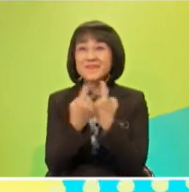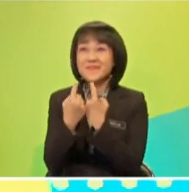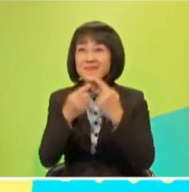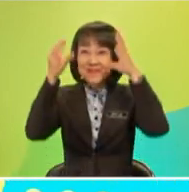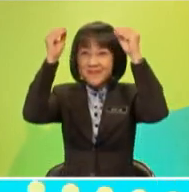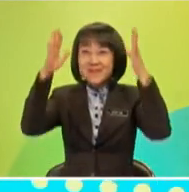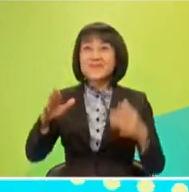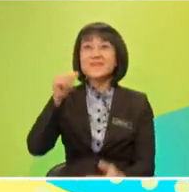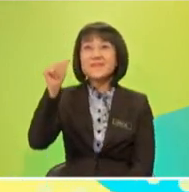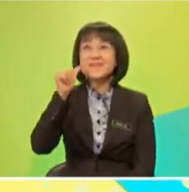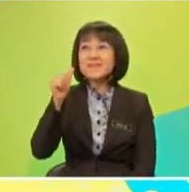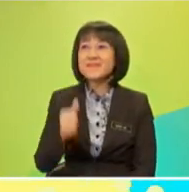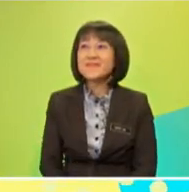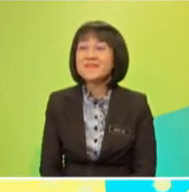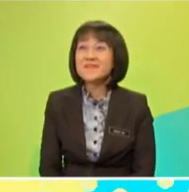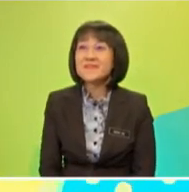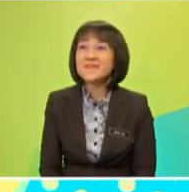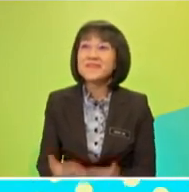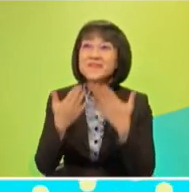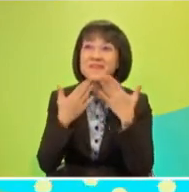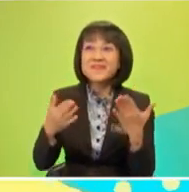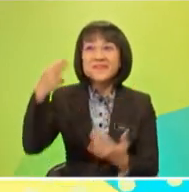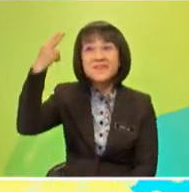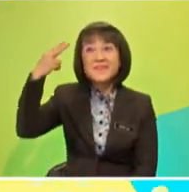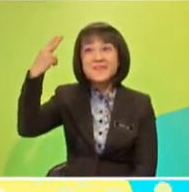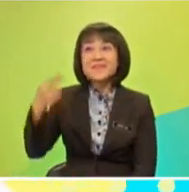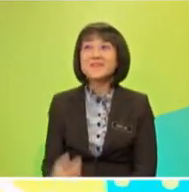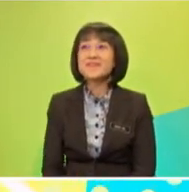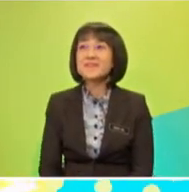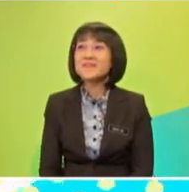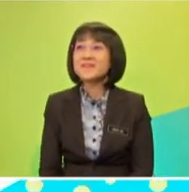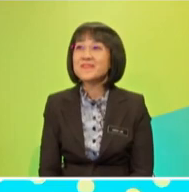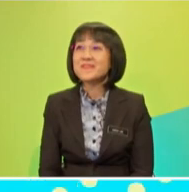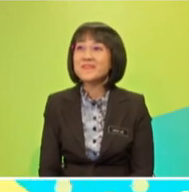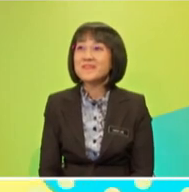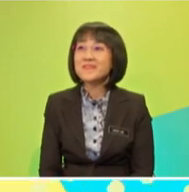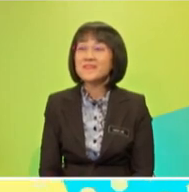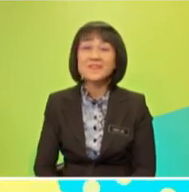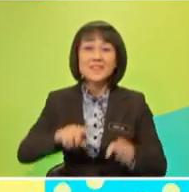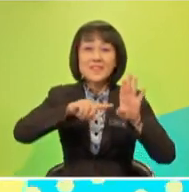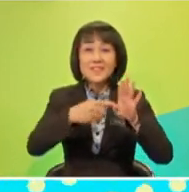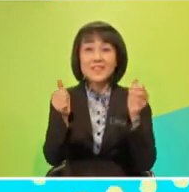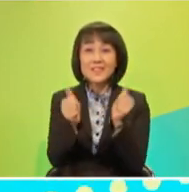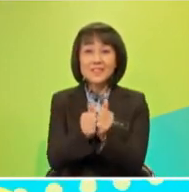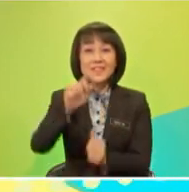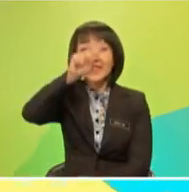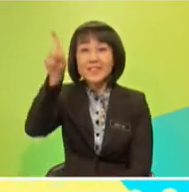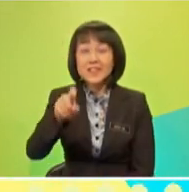Anjana. Thank you, Haris. Okay, let's start with the question.